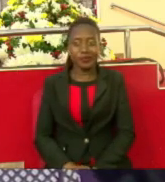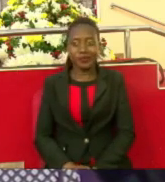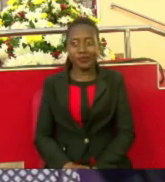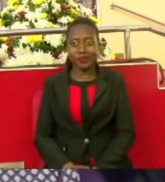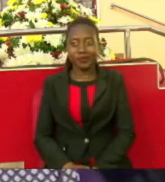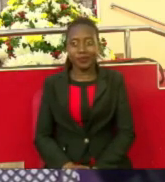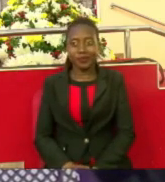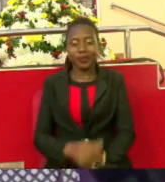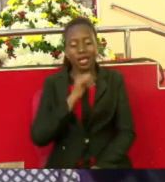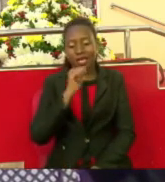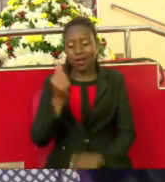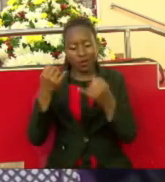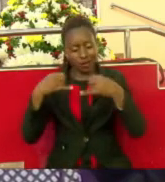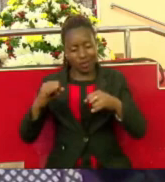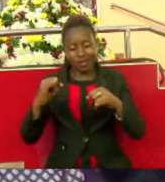Don't try outside there.